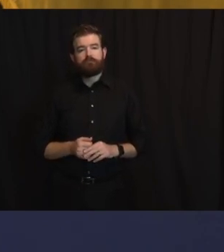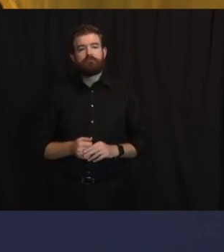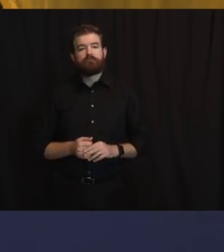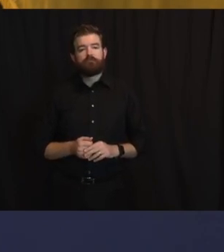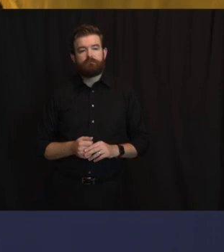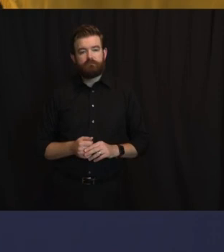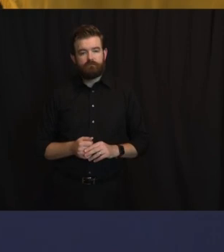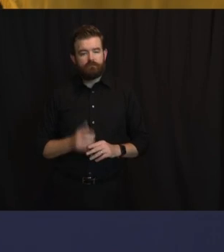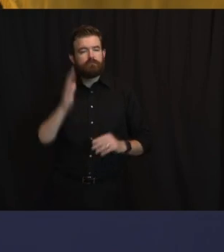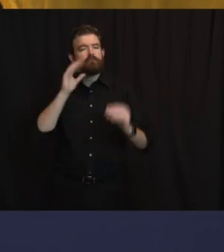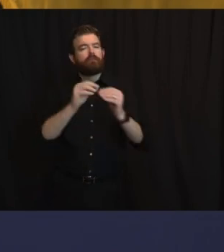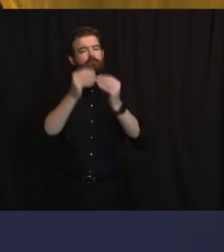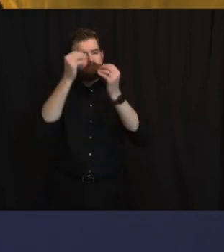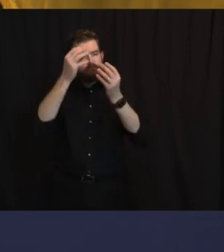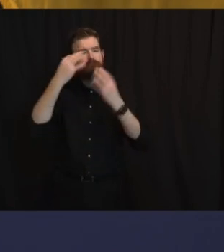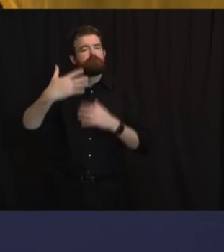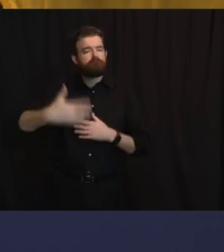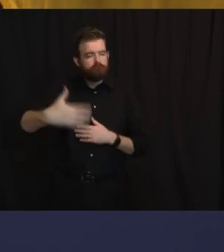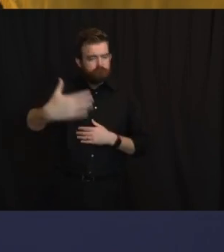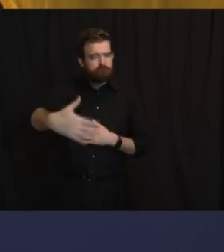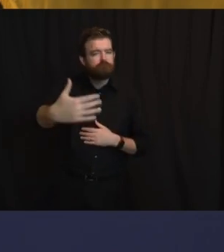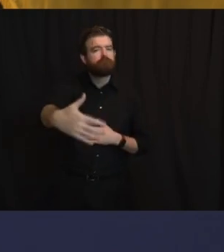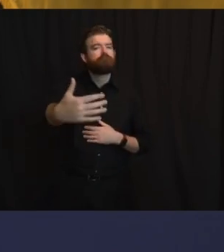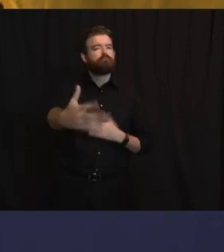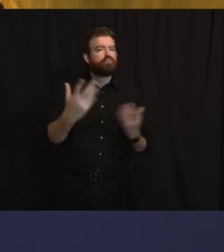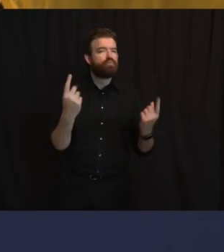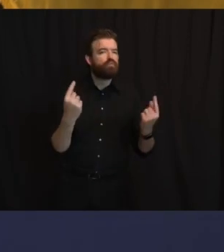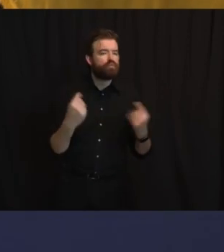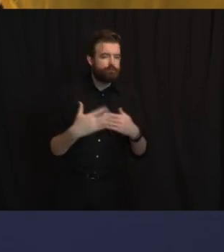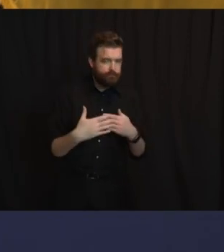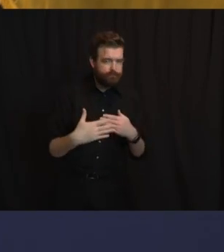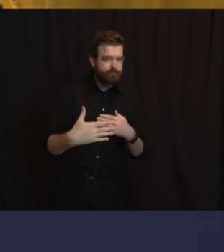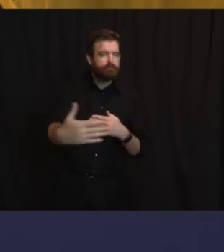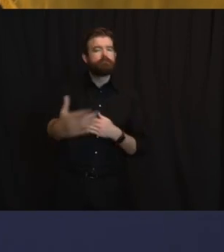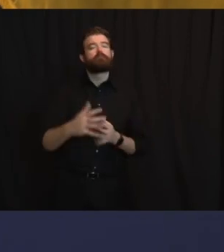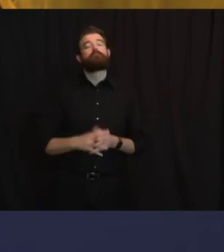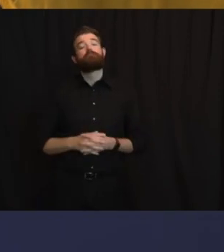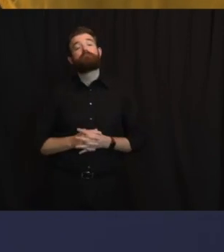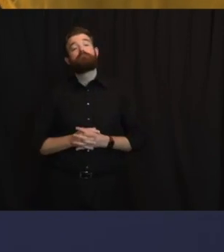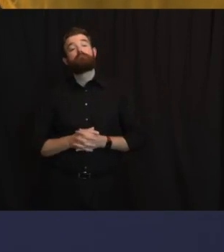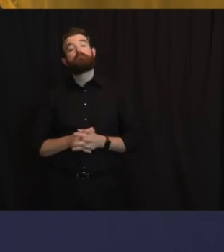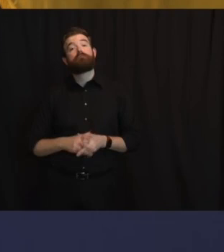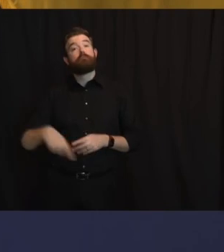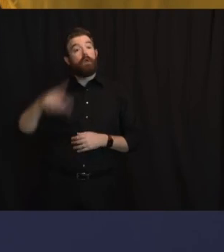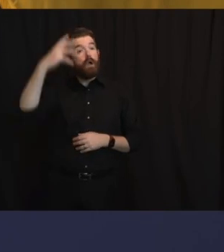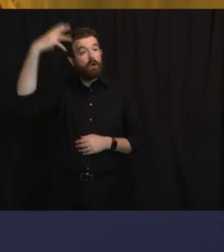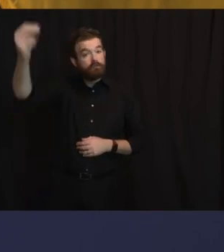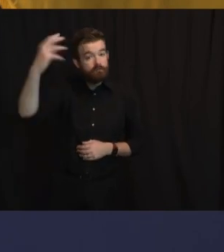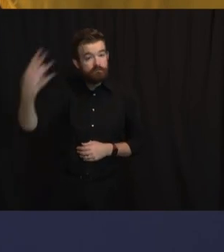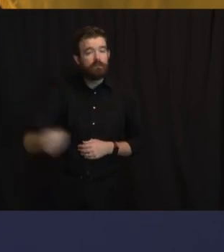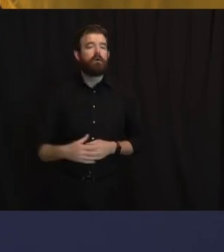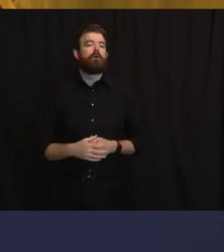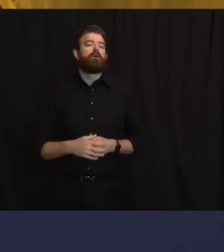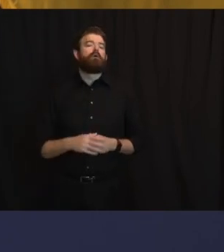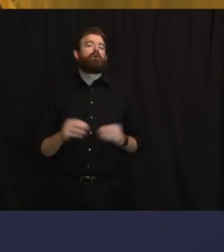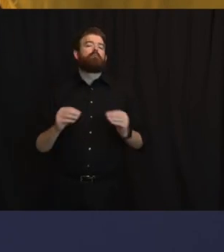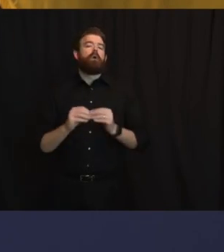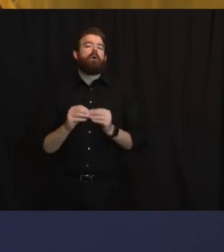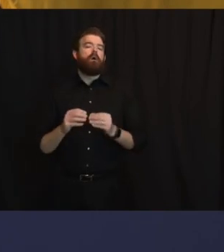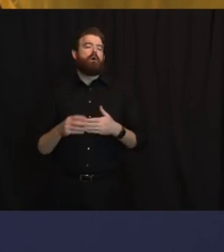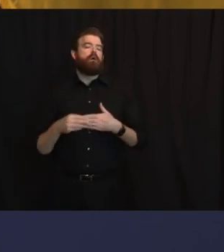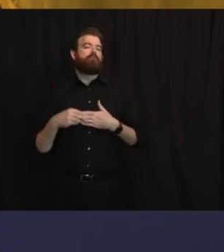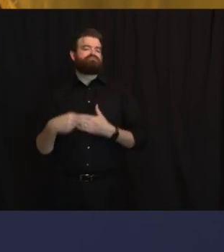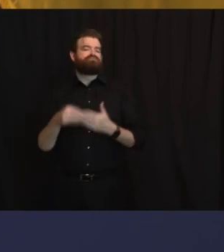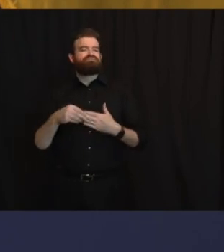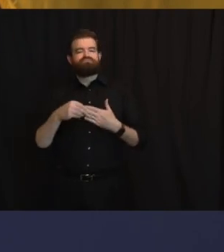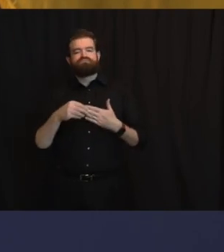your guard down. If you're outside, you can be a lot more free with your actions than you can when you're inside. And the only thing we're asking you, if you're outside and you're on top of